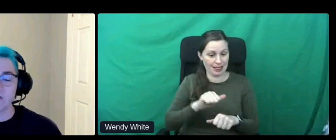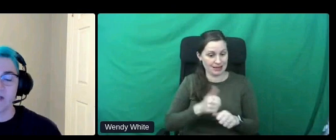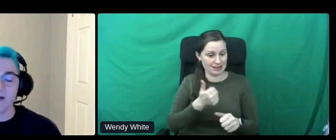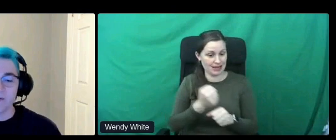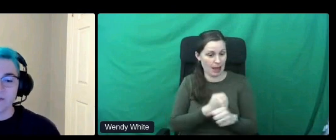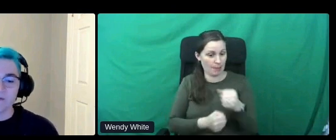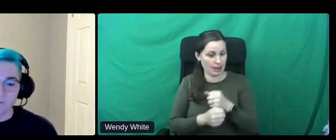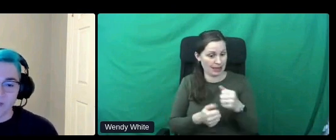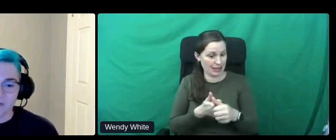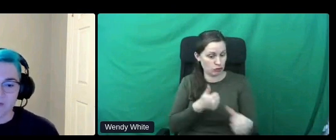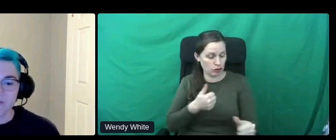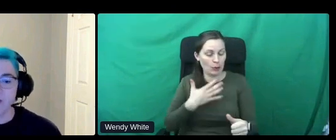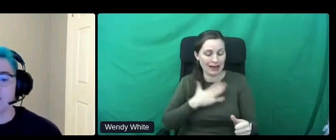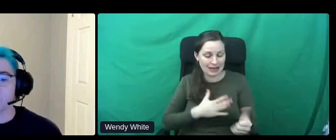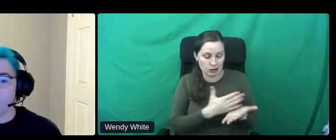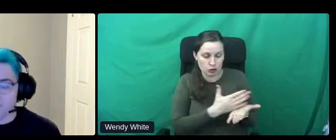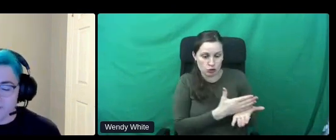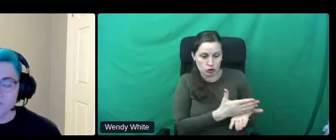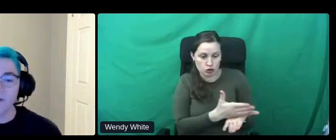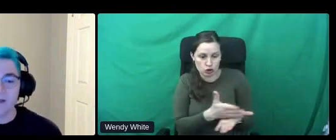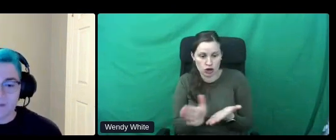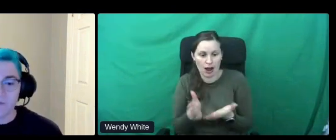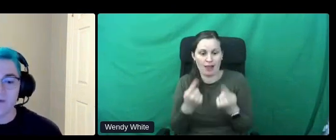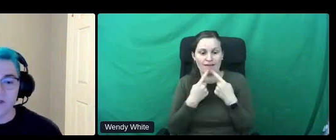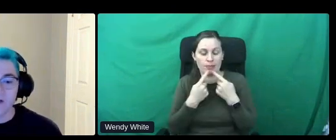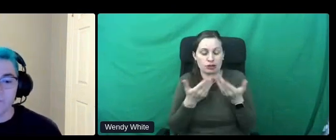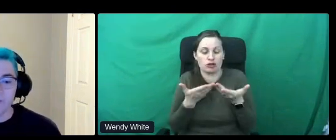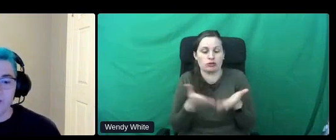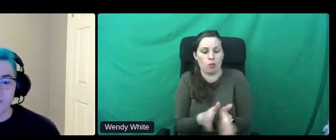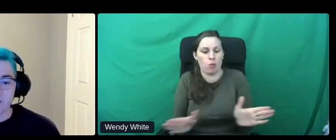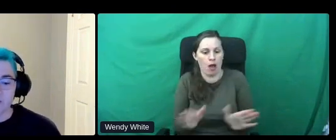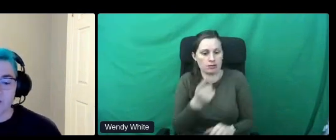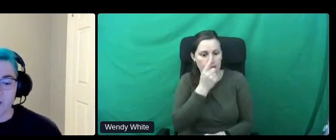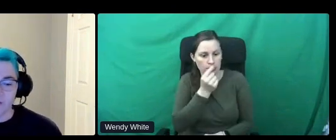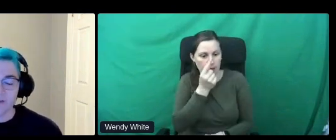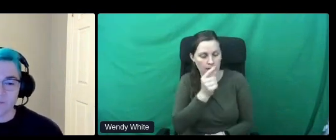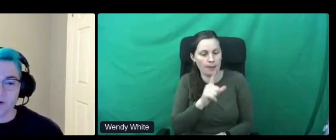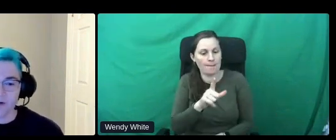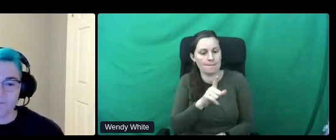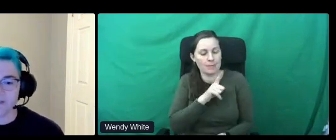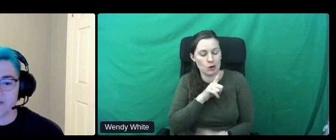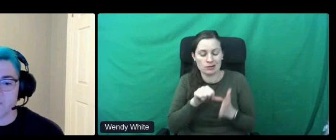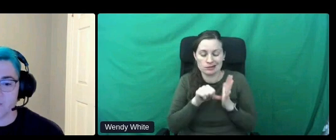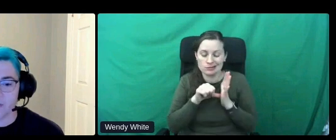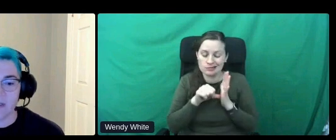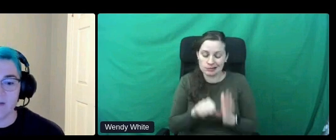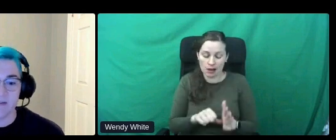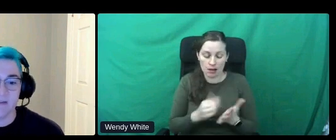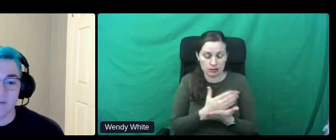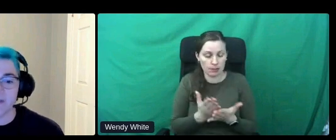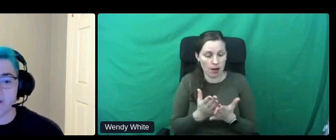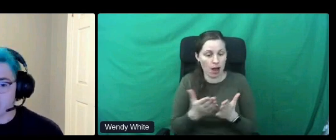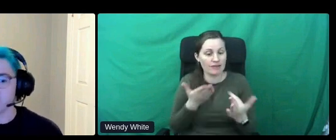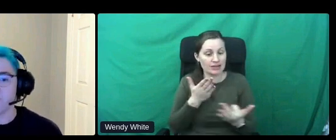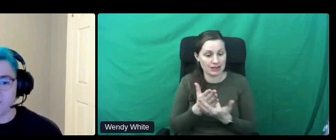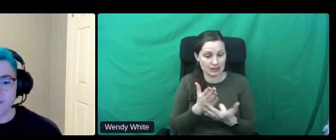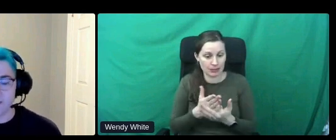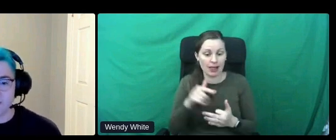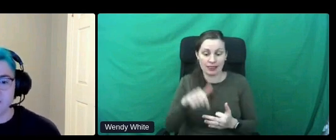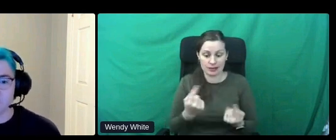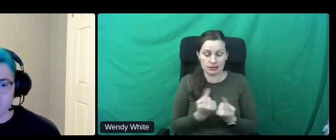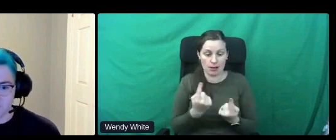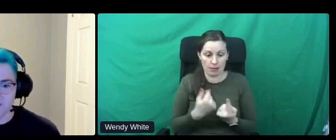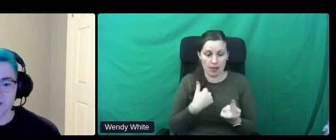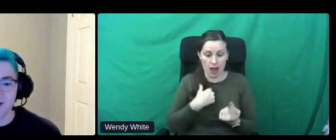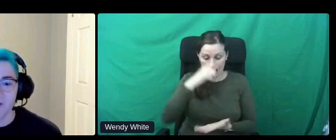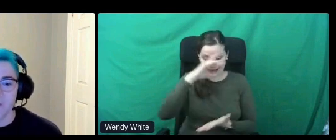need to share this information as widely as possible, because the hardest part of accessibility, and this is something I experienced on